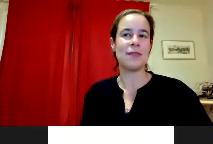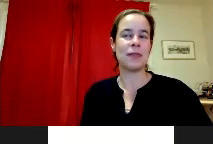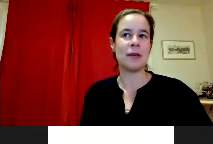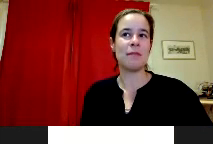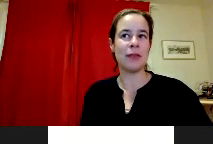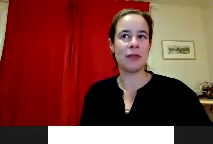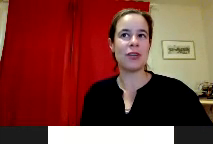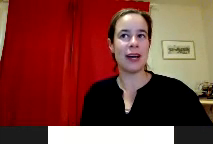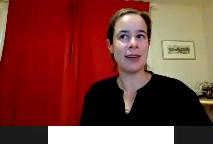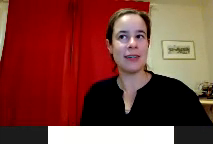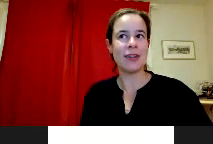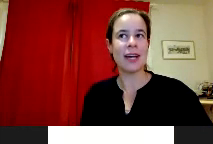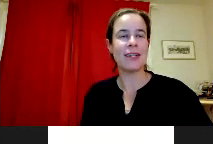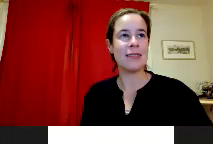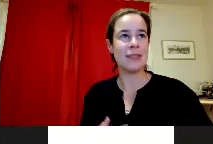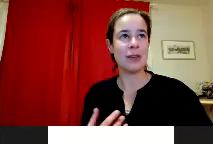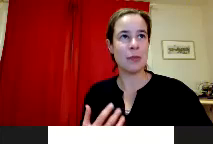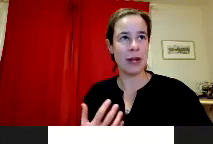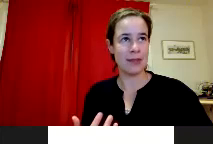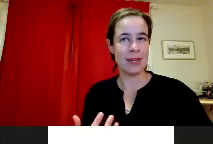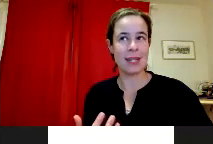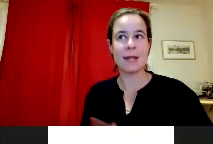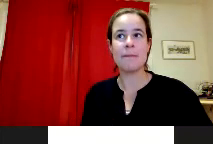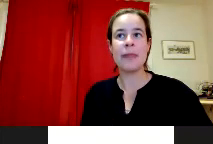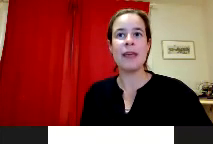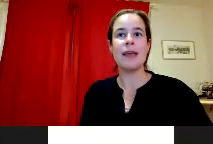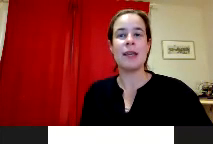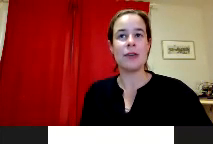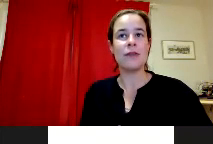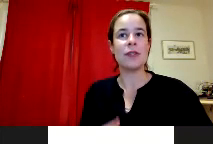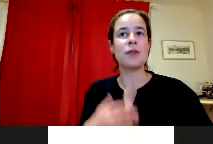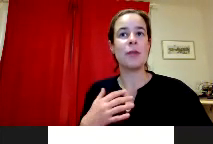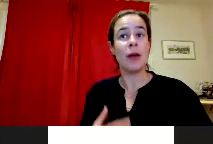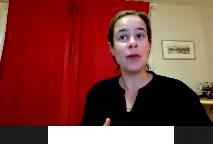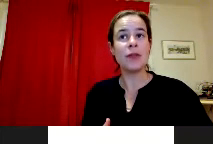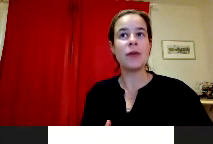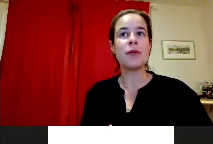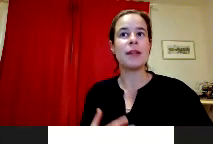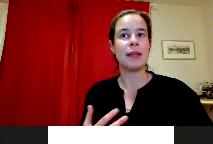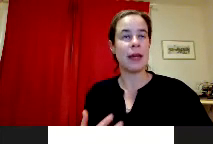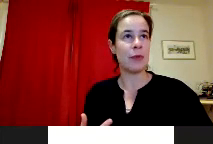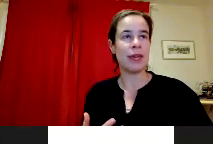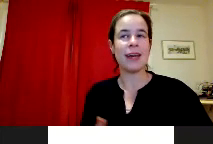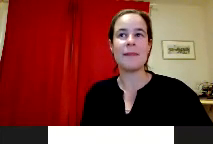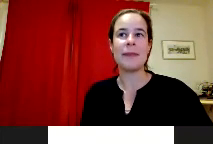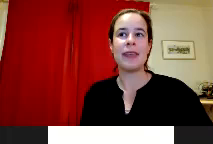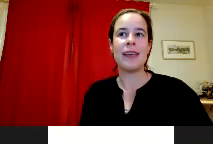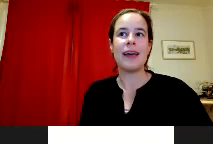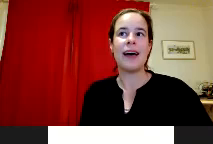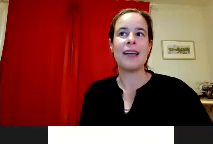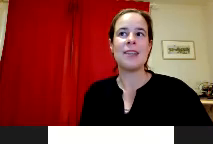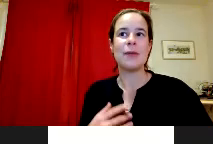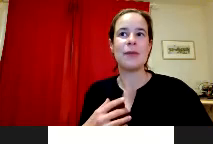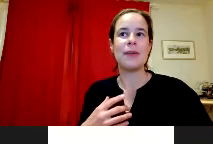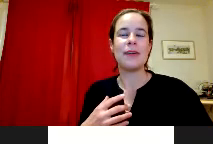master's, she's focused on mother-child interactions during breastfeeding here in Nova Scotia, but also in Cambodia.